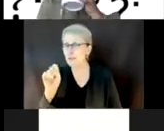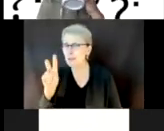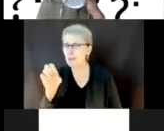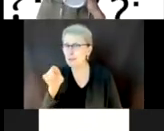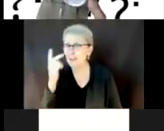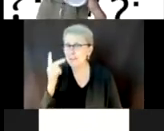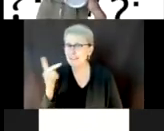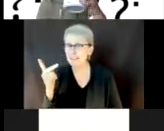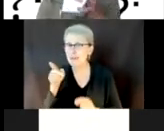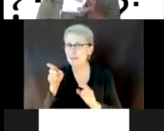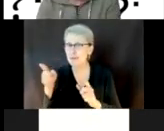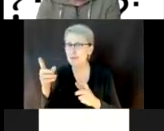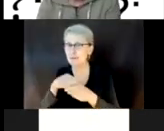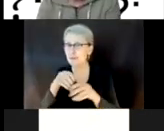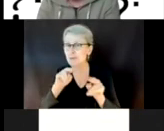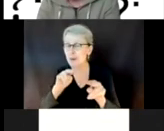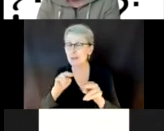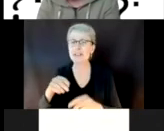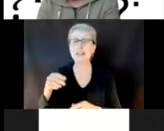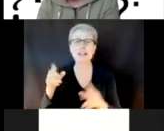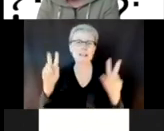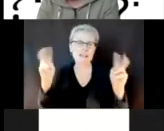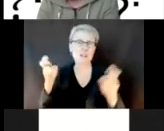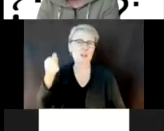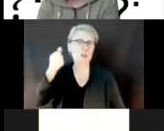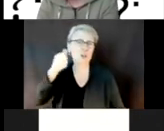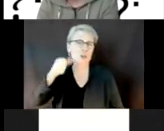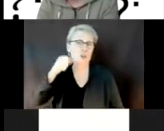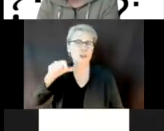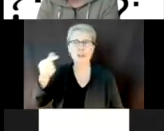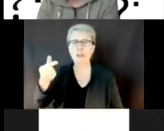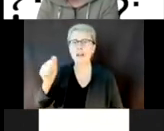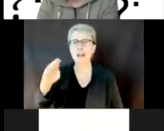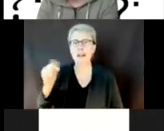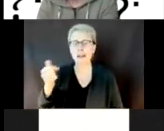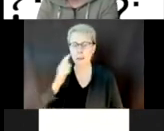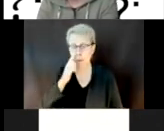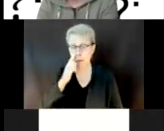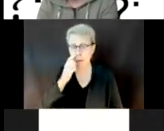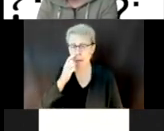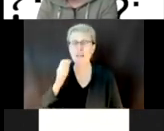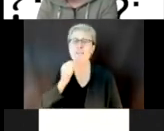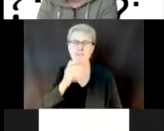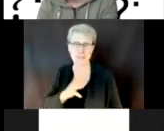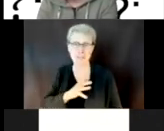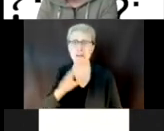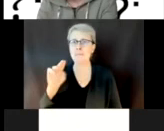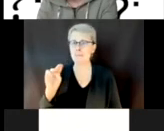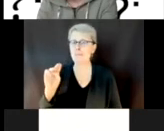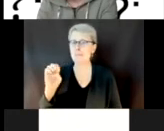Amazing collection. I mean, it's a girl gang, so they're female media people. There are